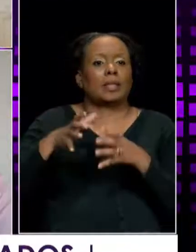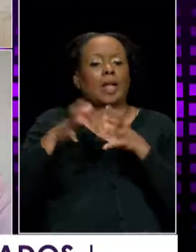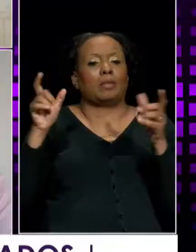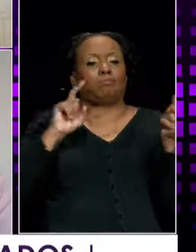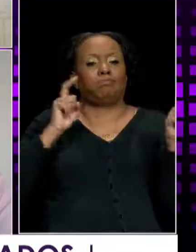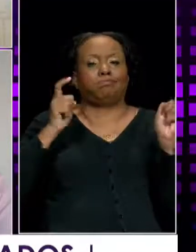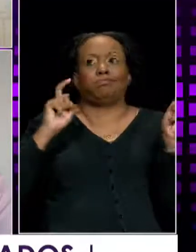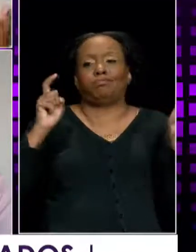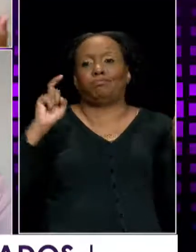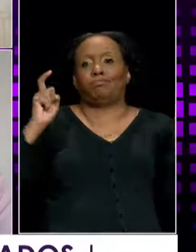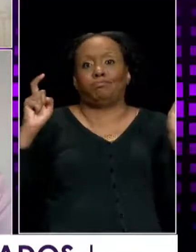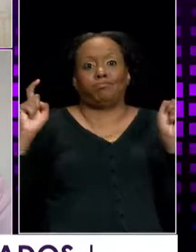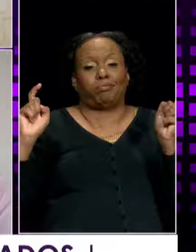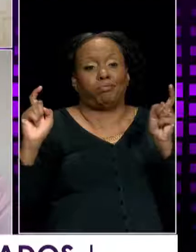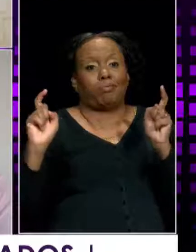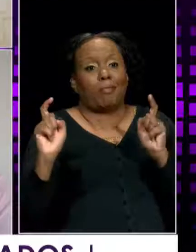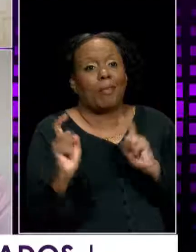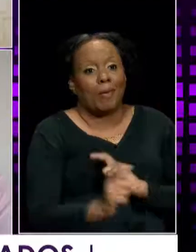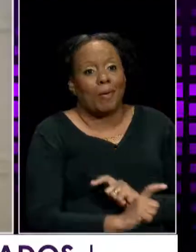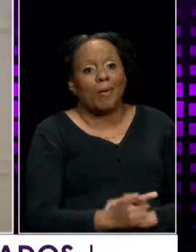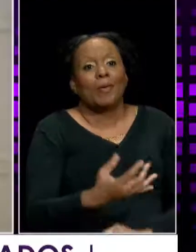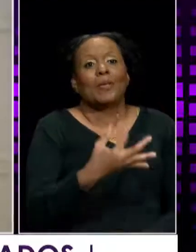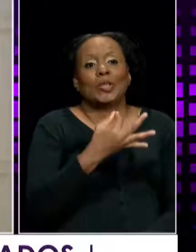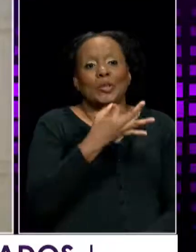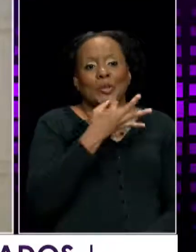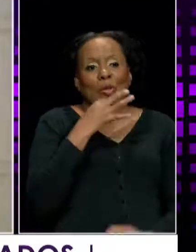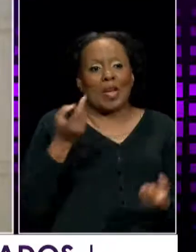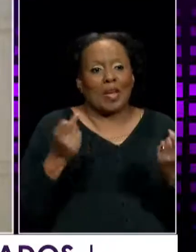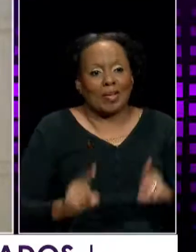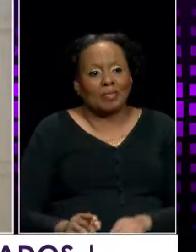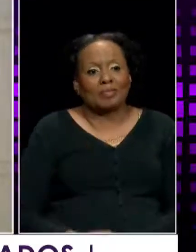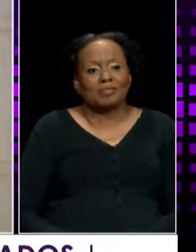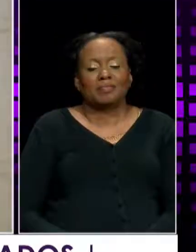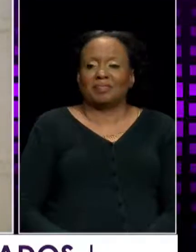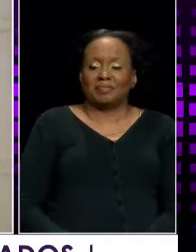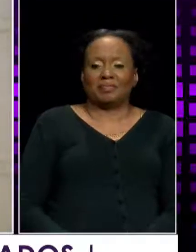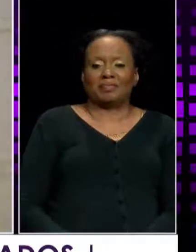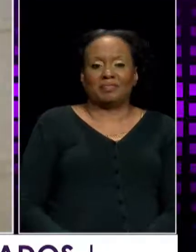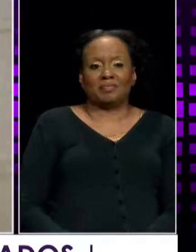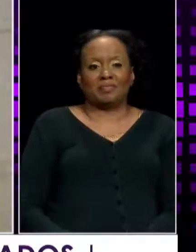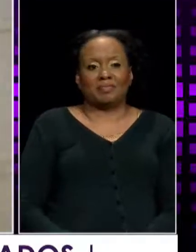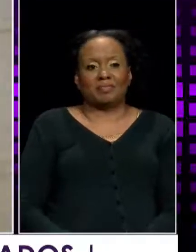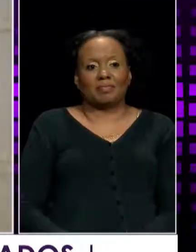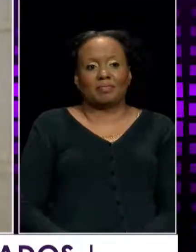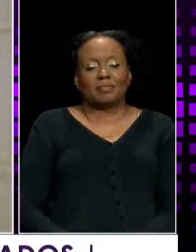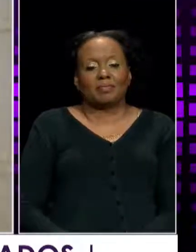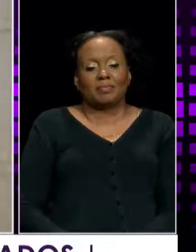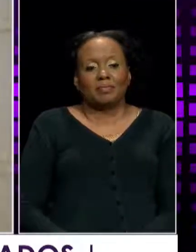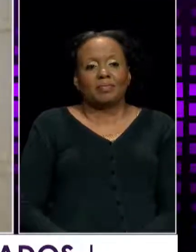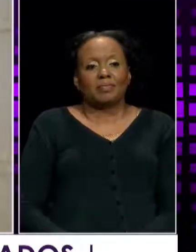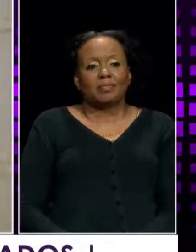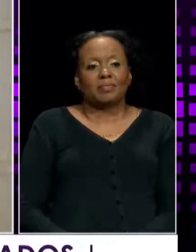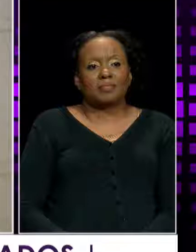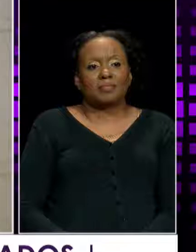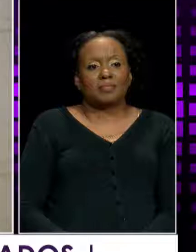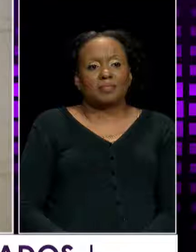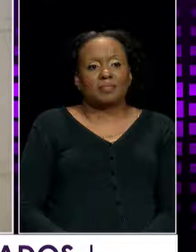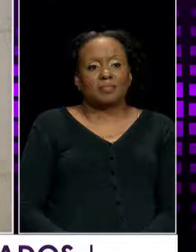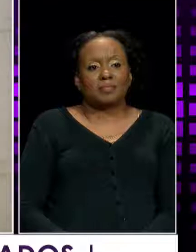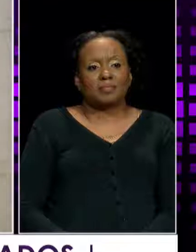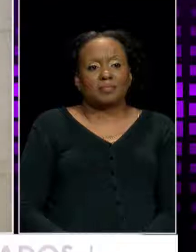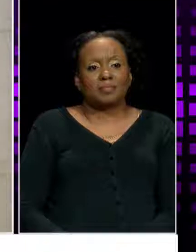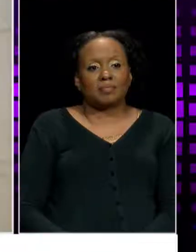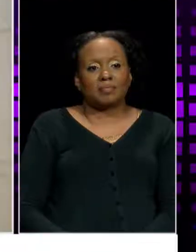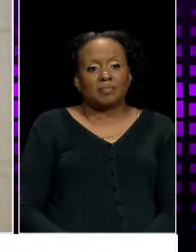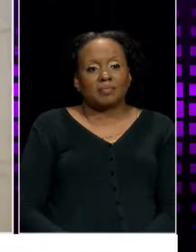changes that's happening, that it will soon become a poll. But we would have looked at in terms of the blended and the